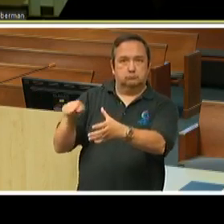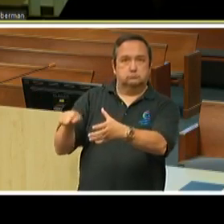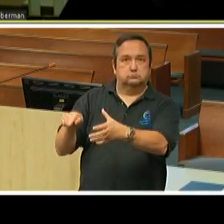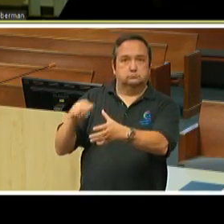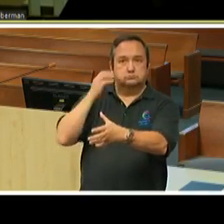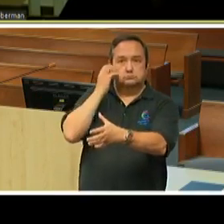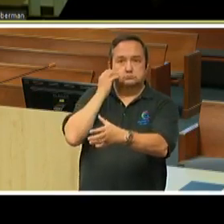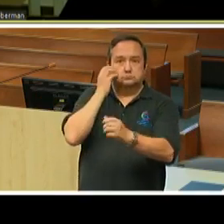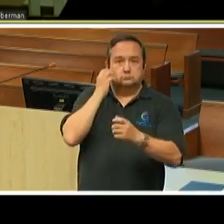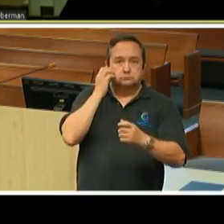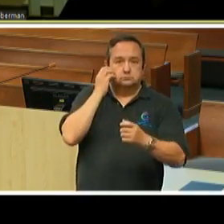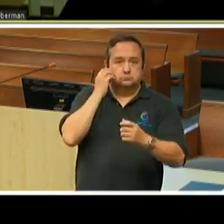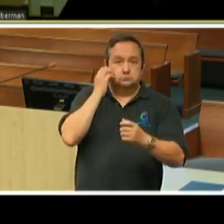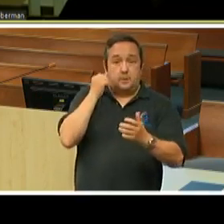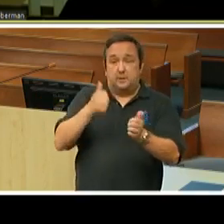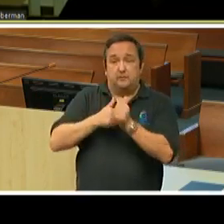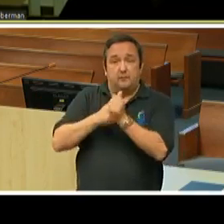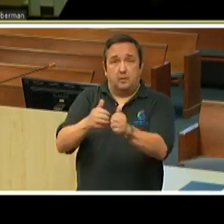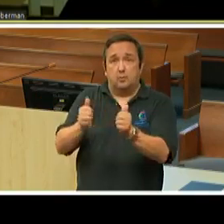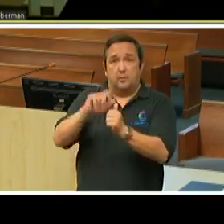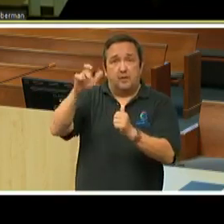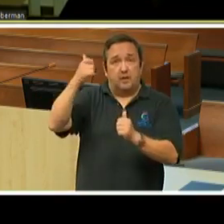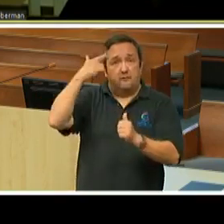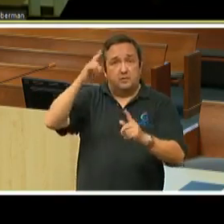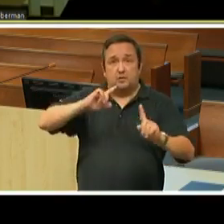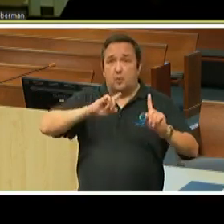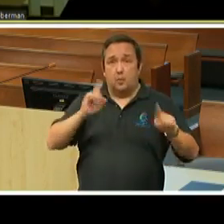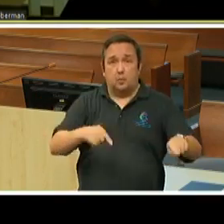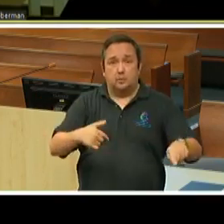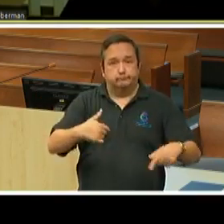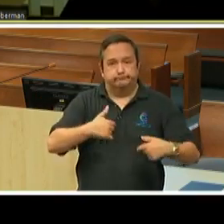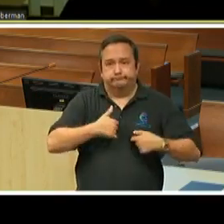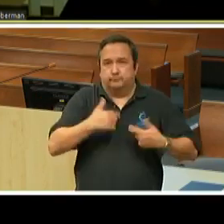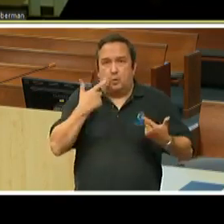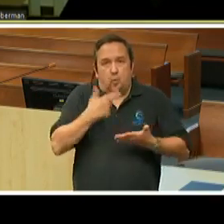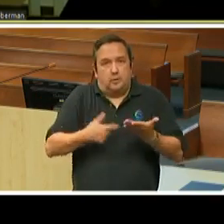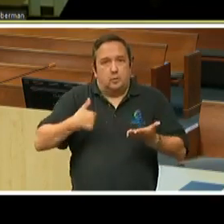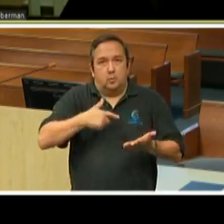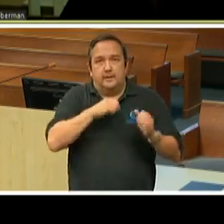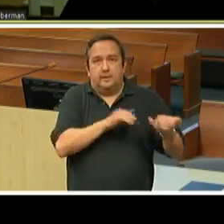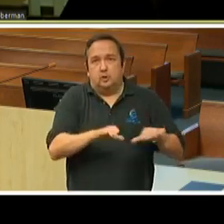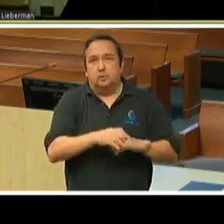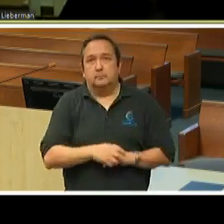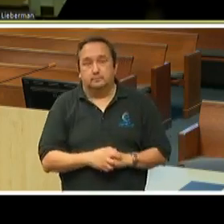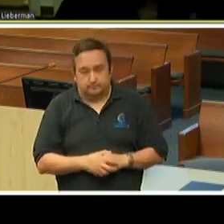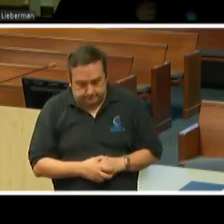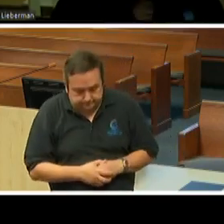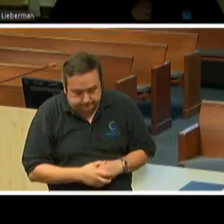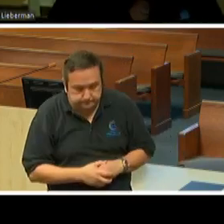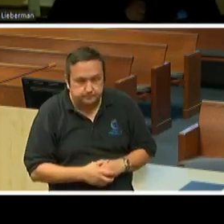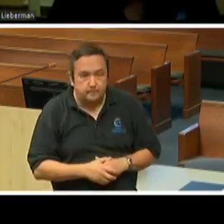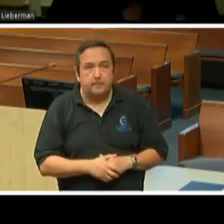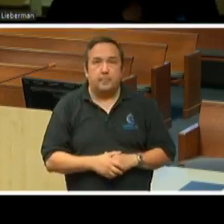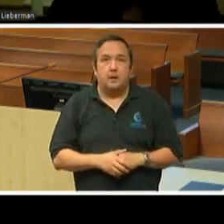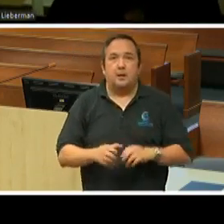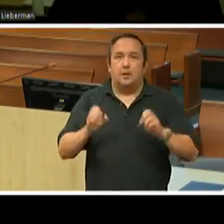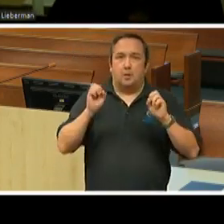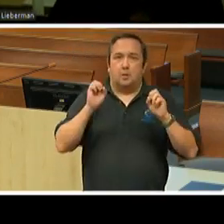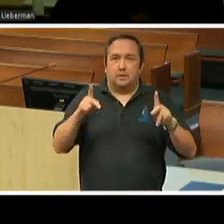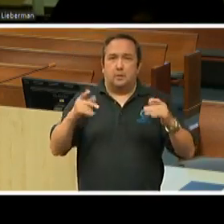other than complying with the governor's order, I'm not sure what other measures they're taking right now. Great. Okay, I'm